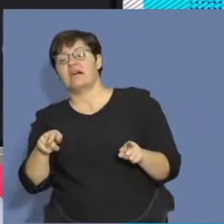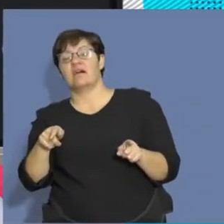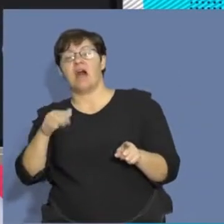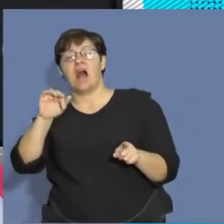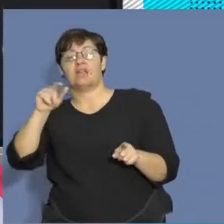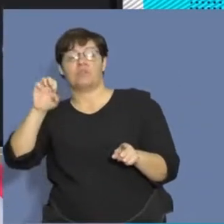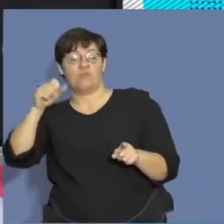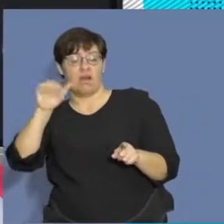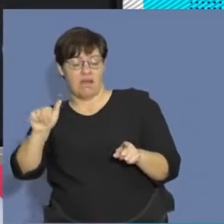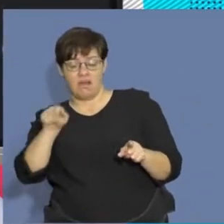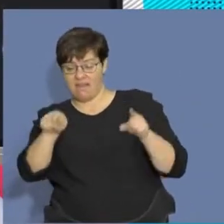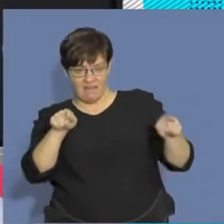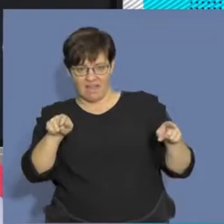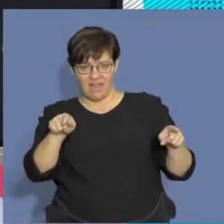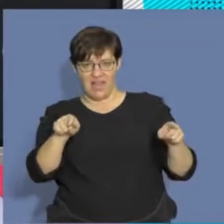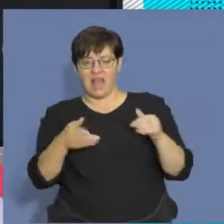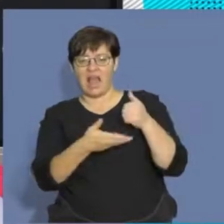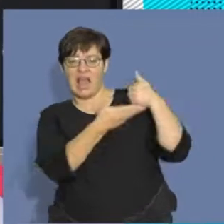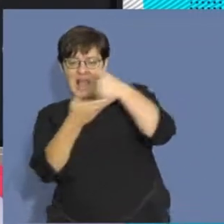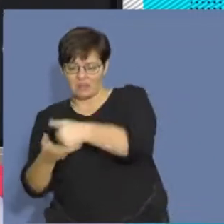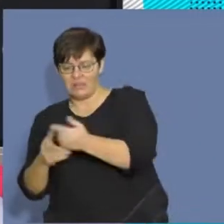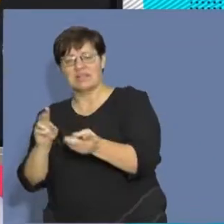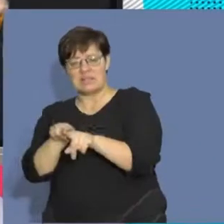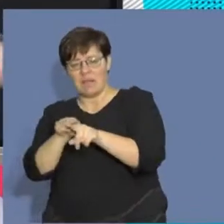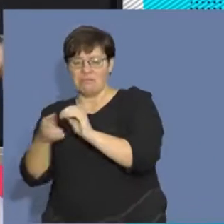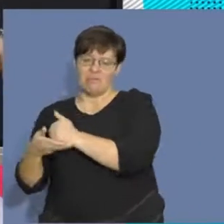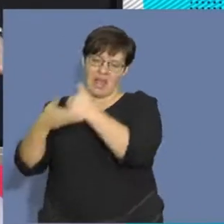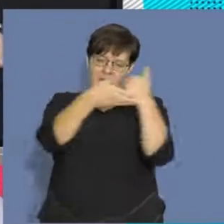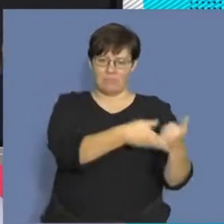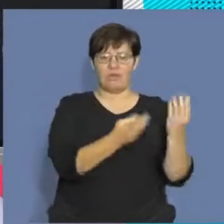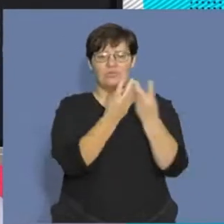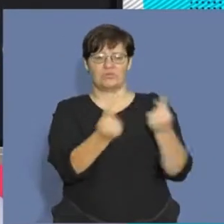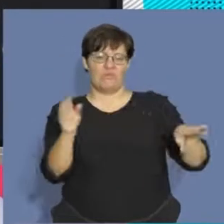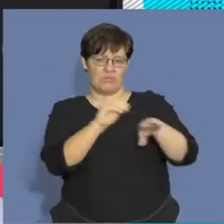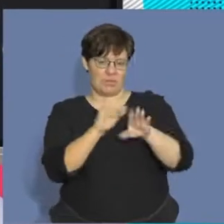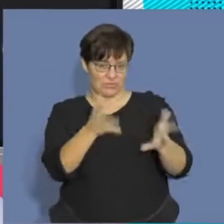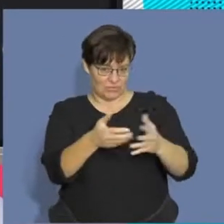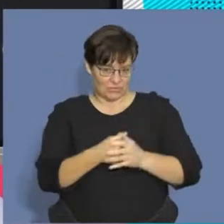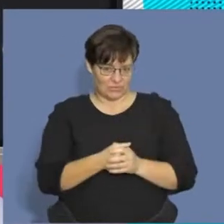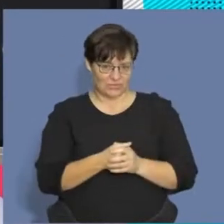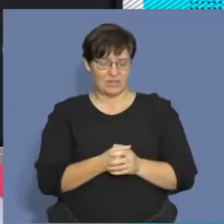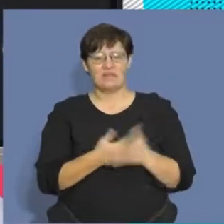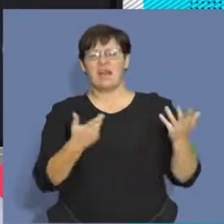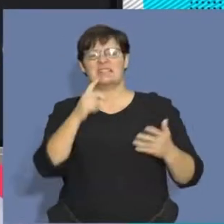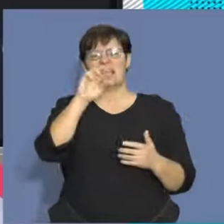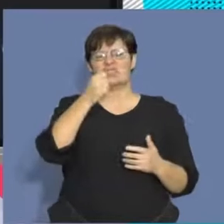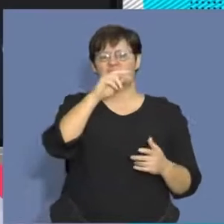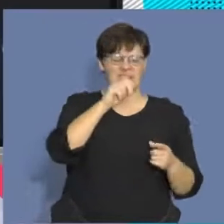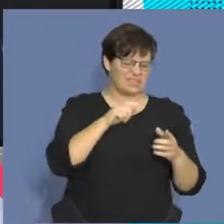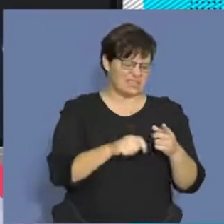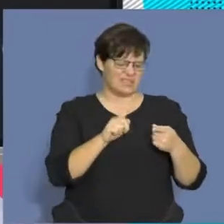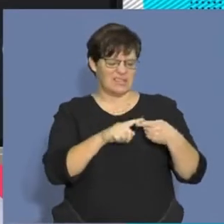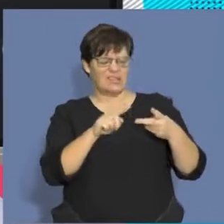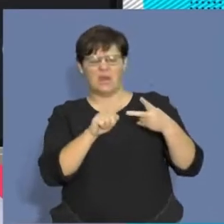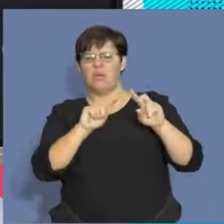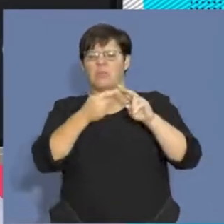algebraic problems geometrically and geometric problems algebraically. We've spoken about tangents, we've spoken about points and